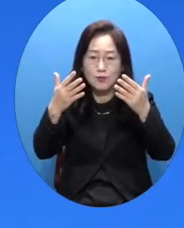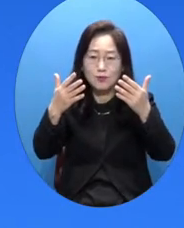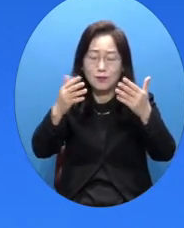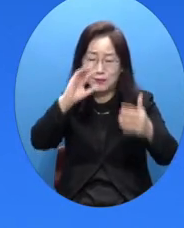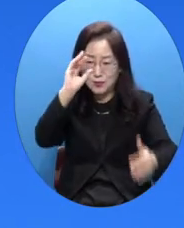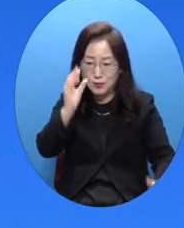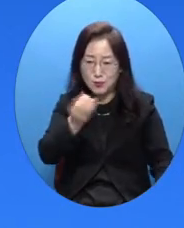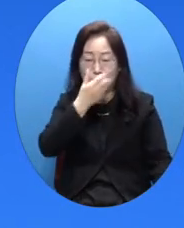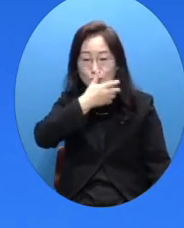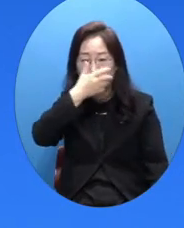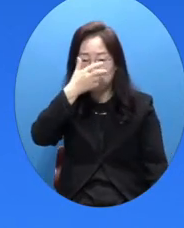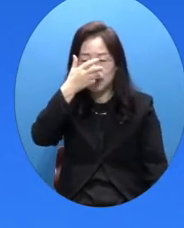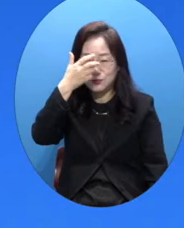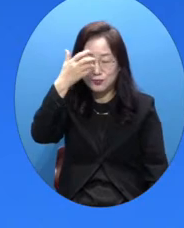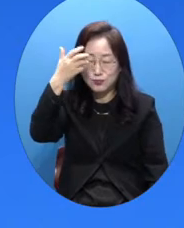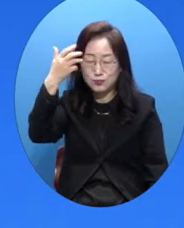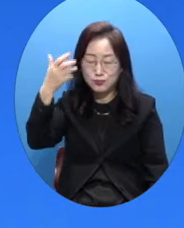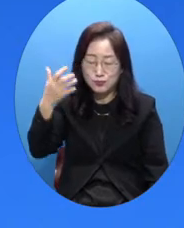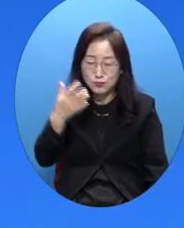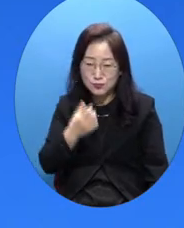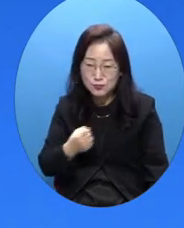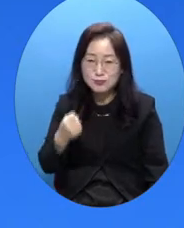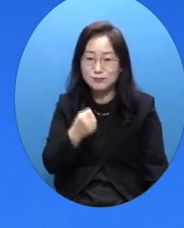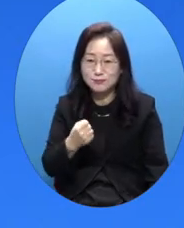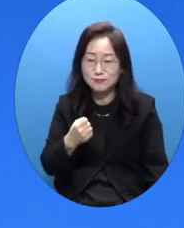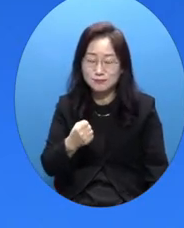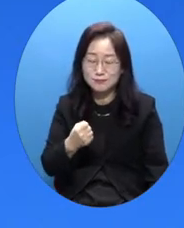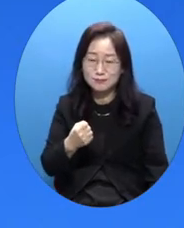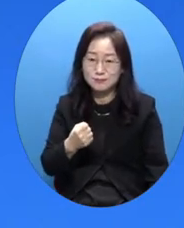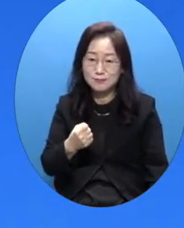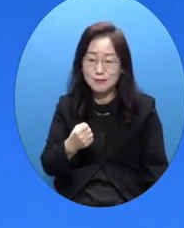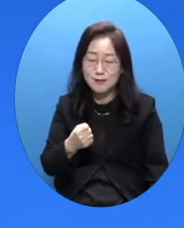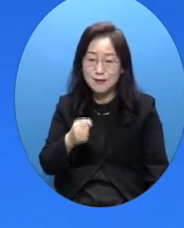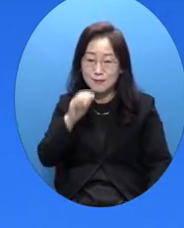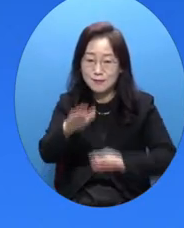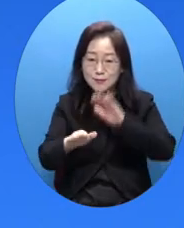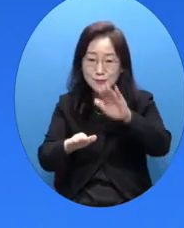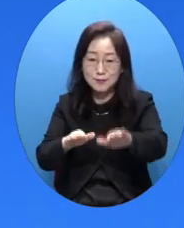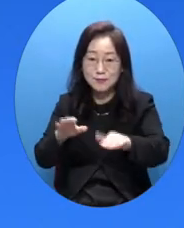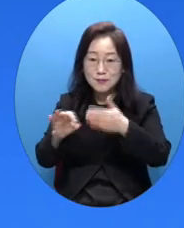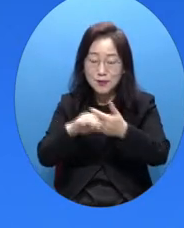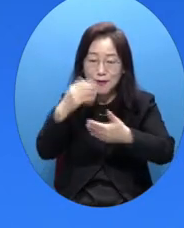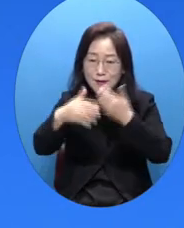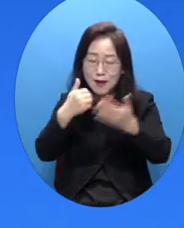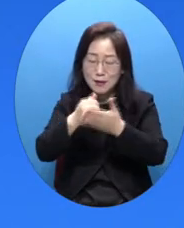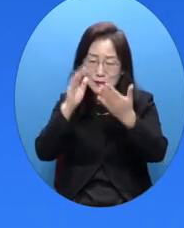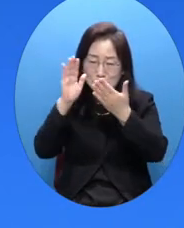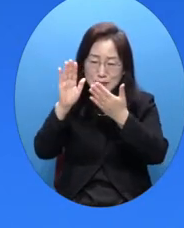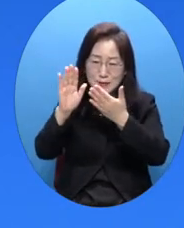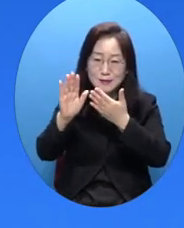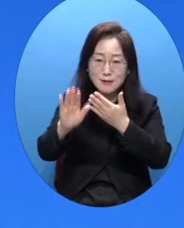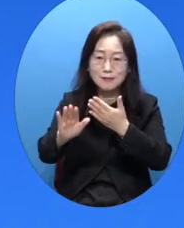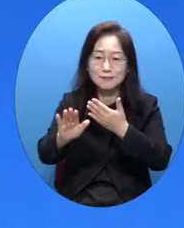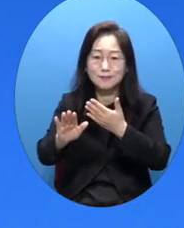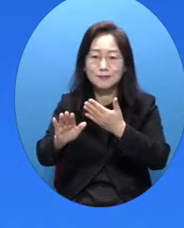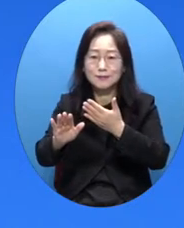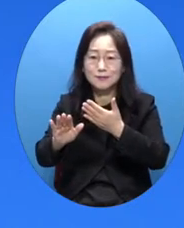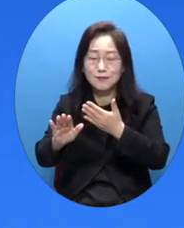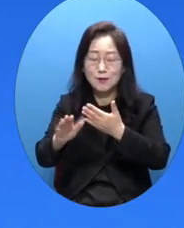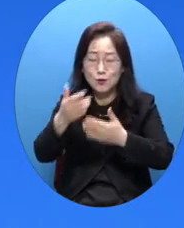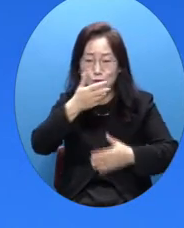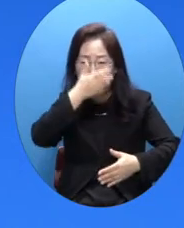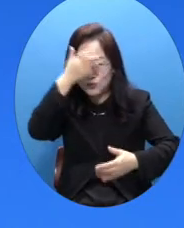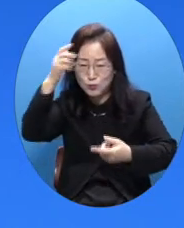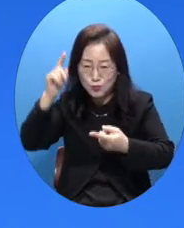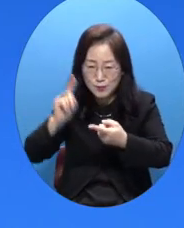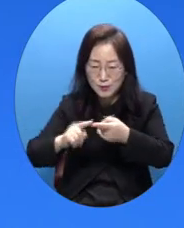with faith dream of brilliant dreams and hold on to those dreams then God